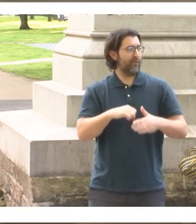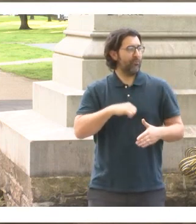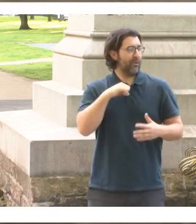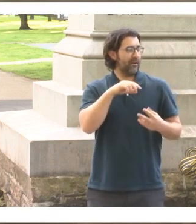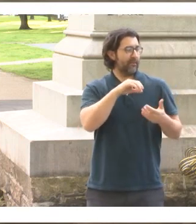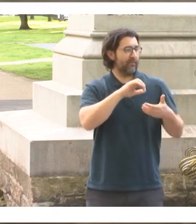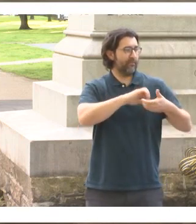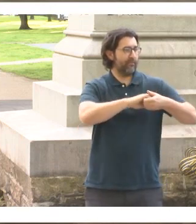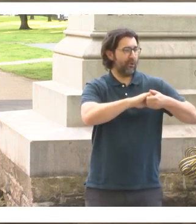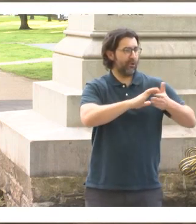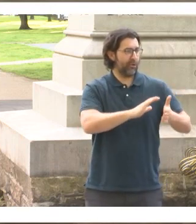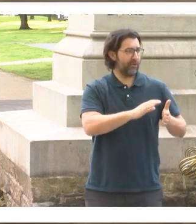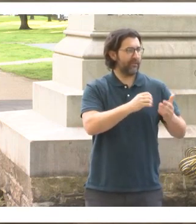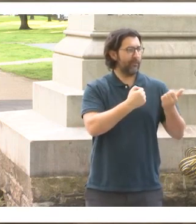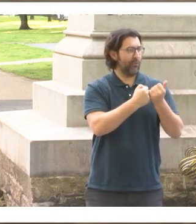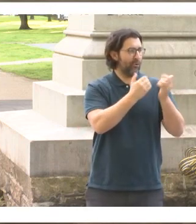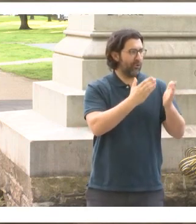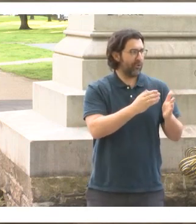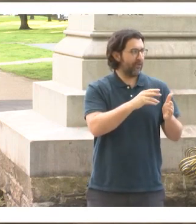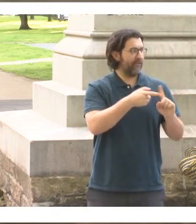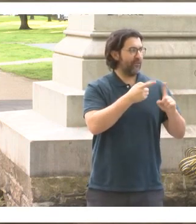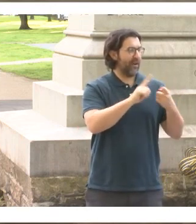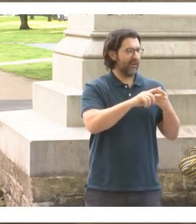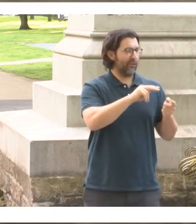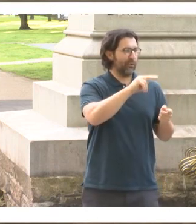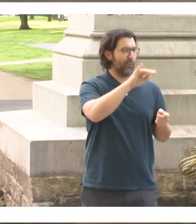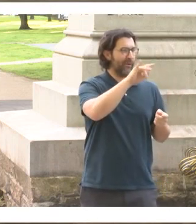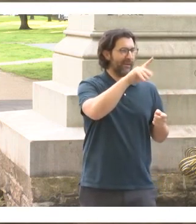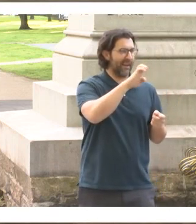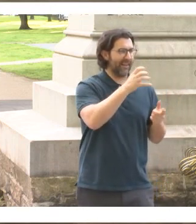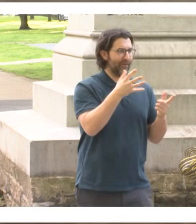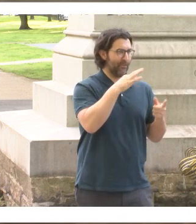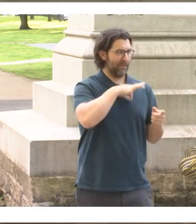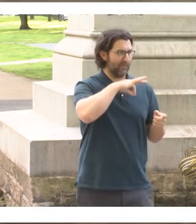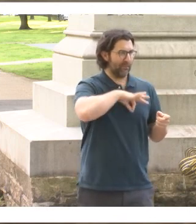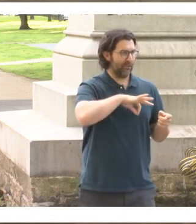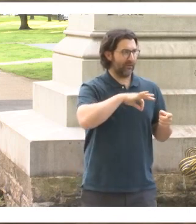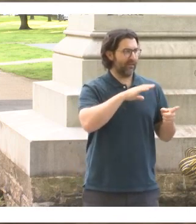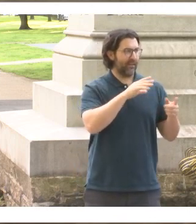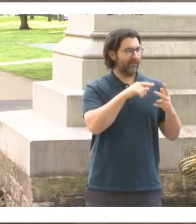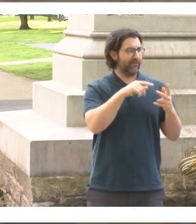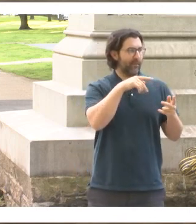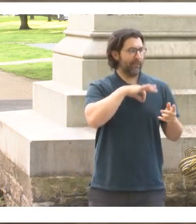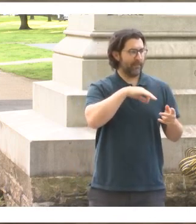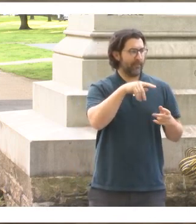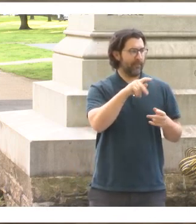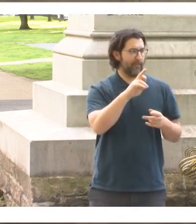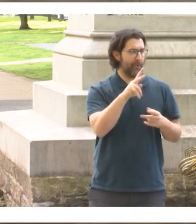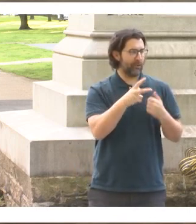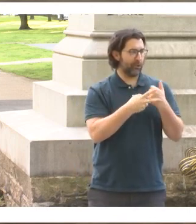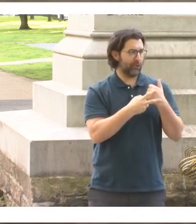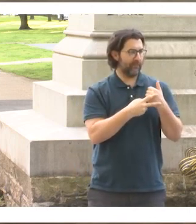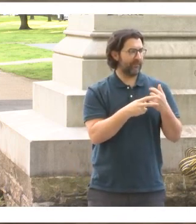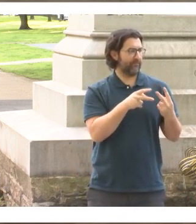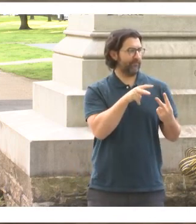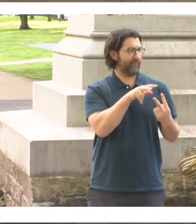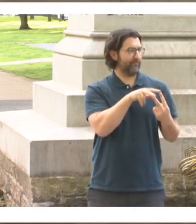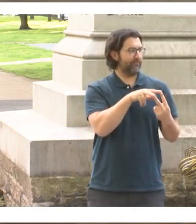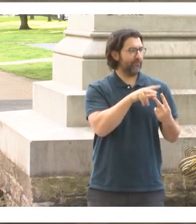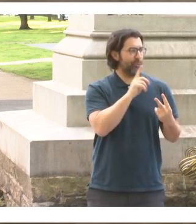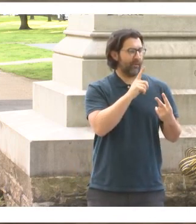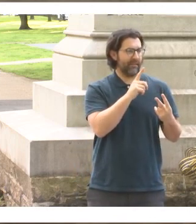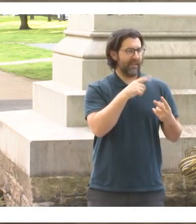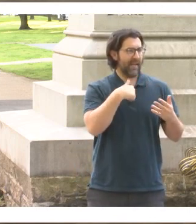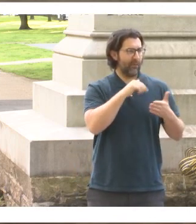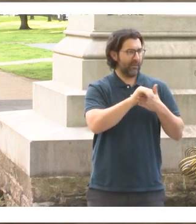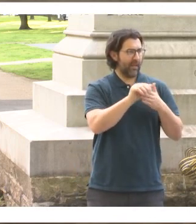partner, supporter, and friend of the North Side of the City of Pittsburgh and of the Pittsburgh Parks Conservancy. We're privileged to invest